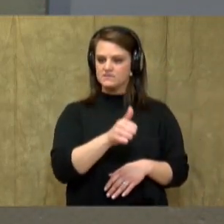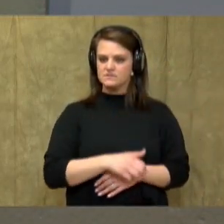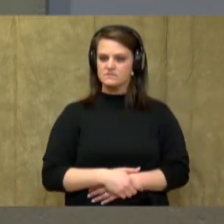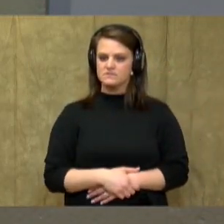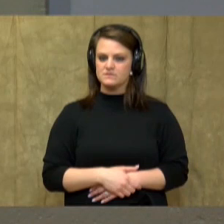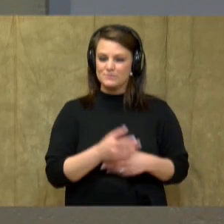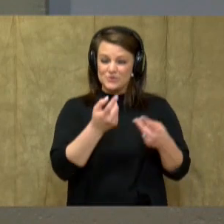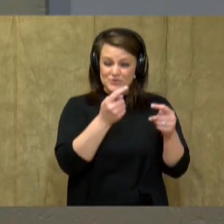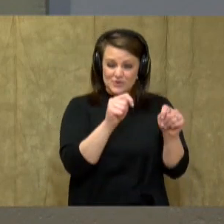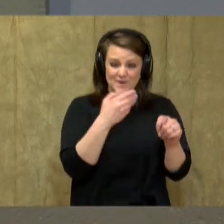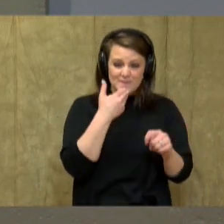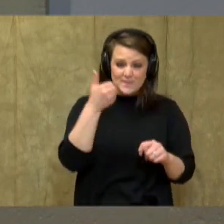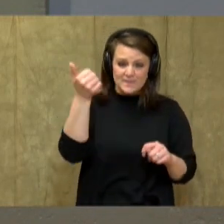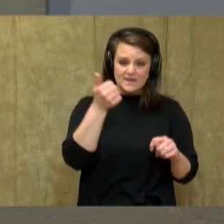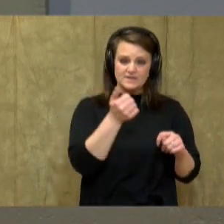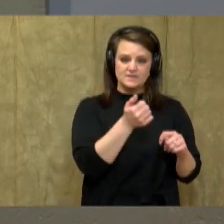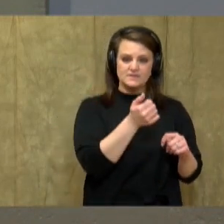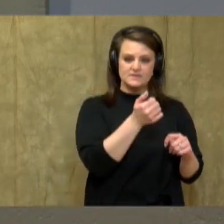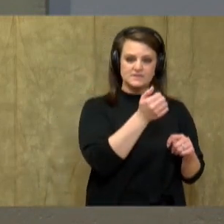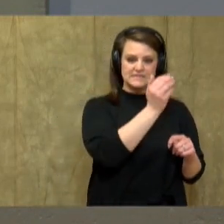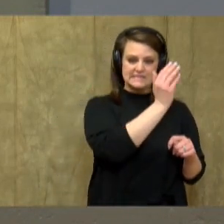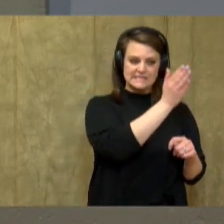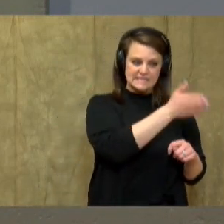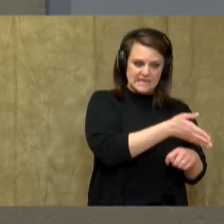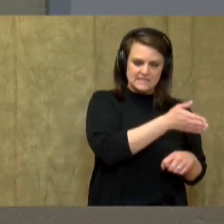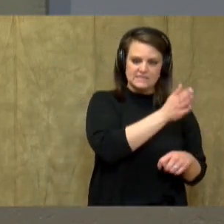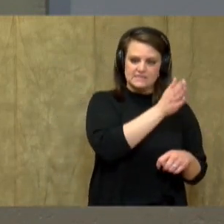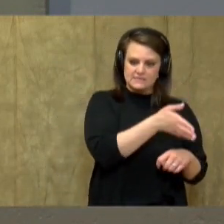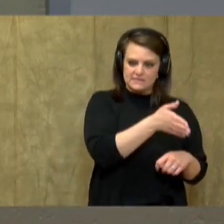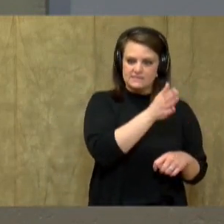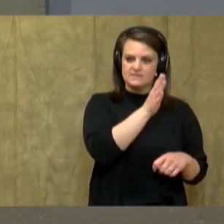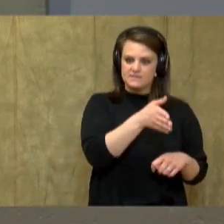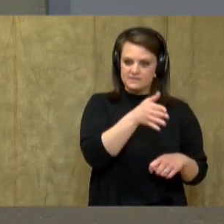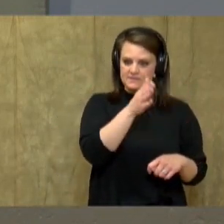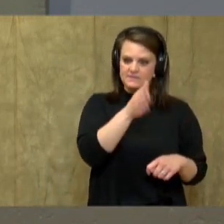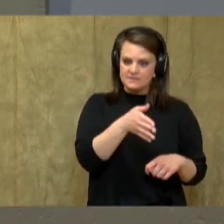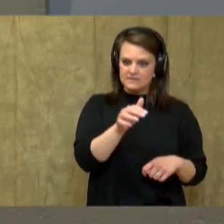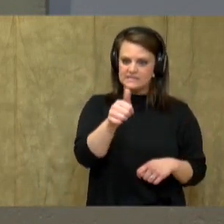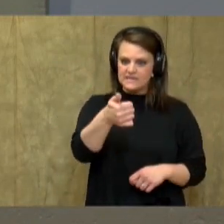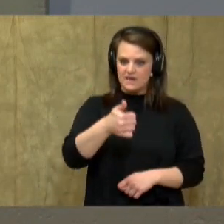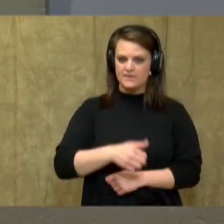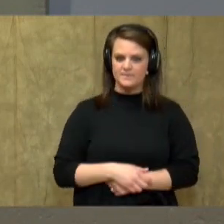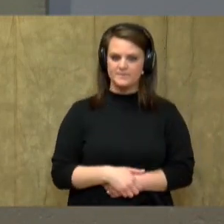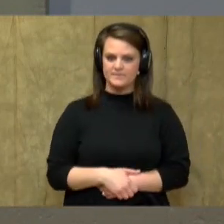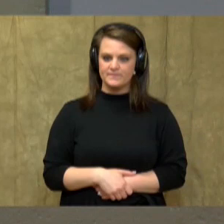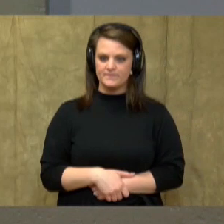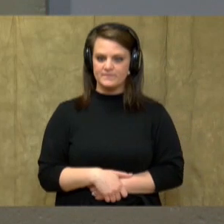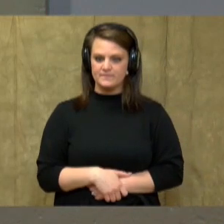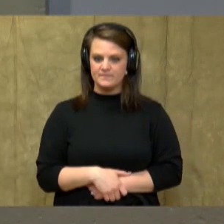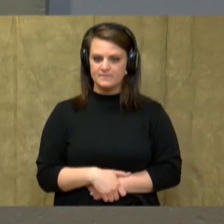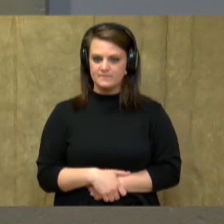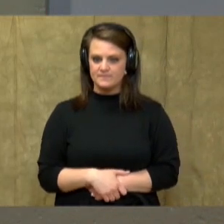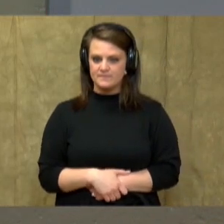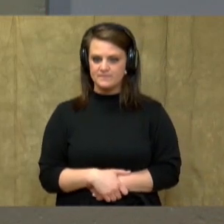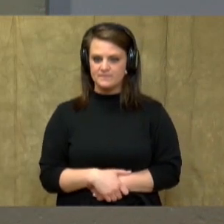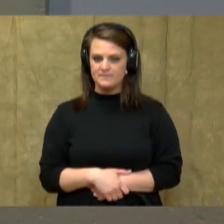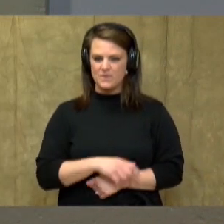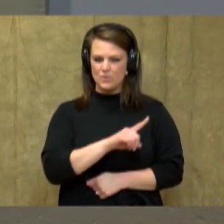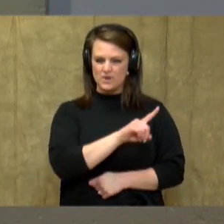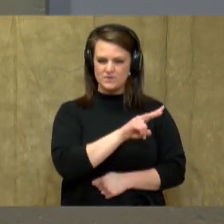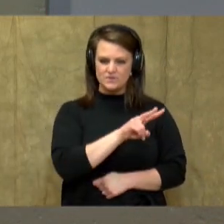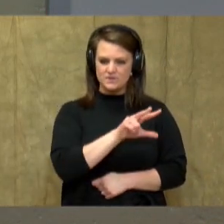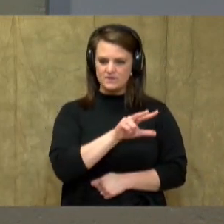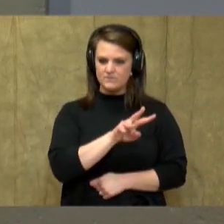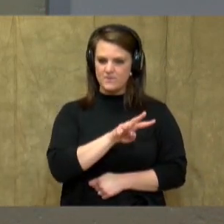my best to break, that into a tenth there. And let's see what we have. 1, 2, 3,